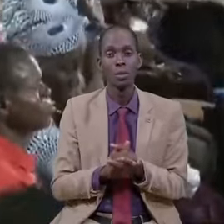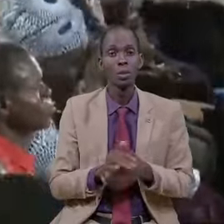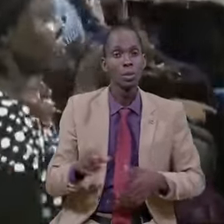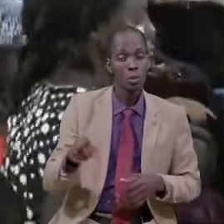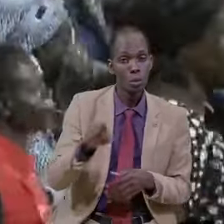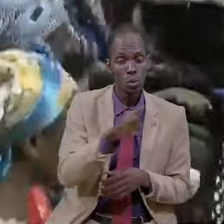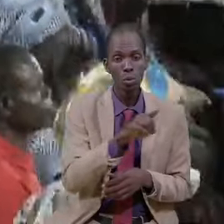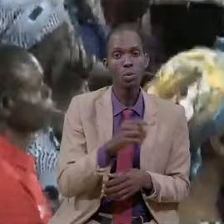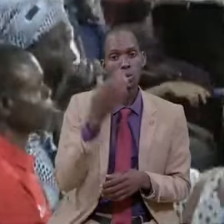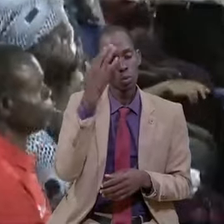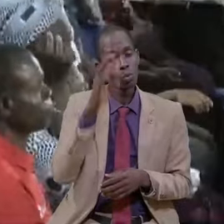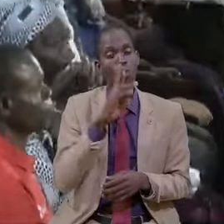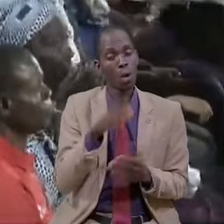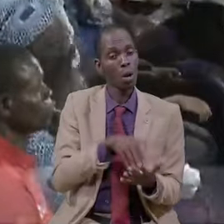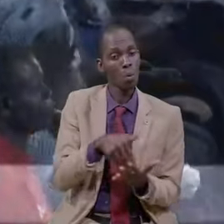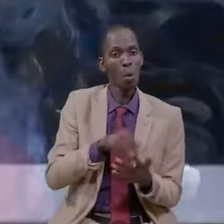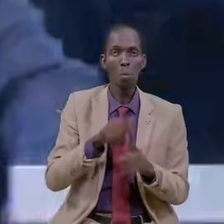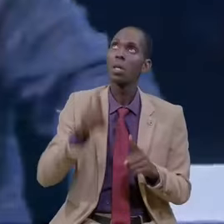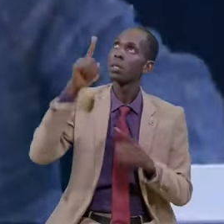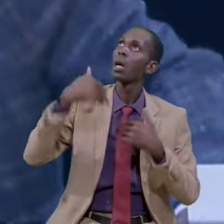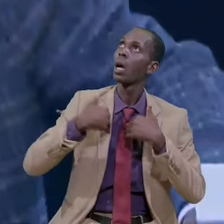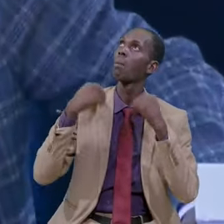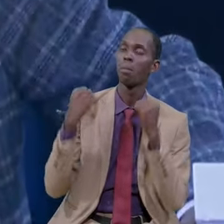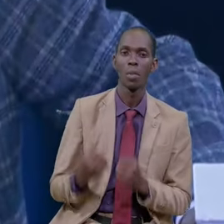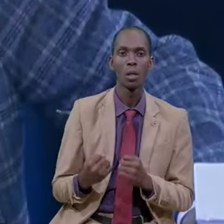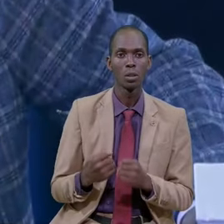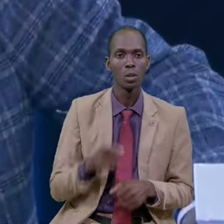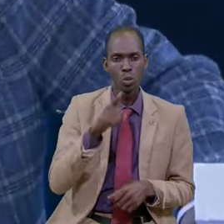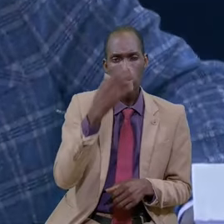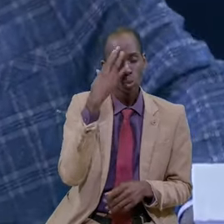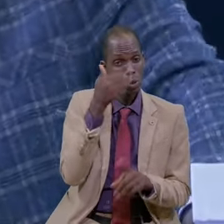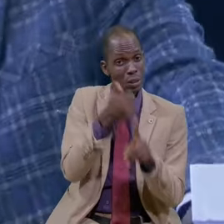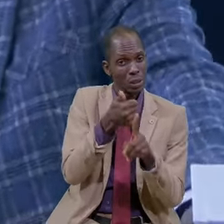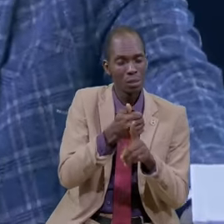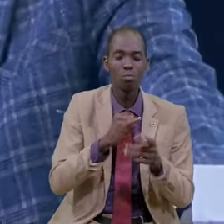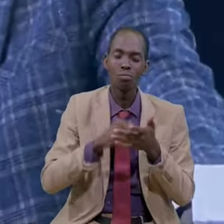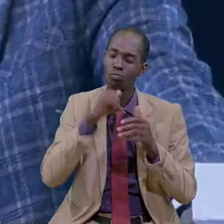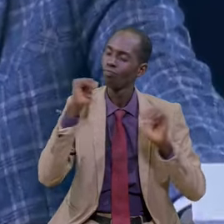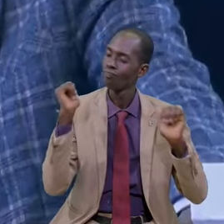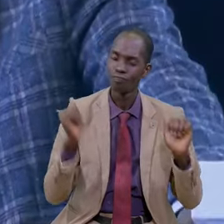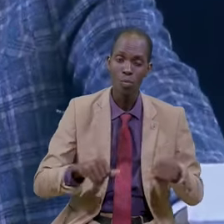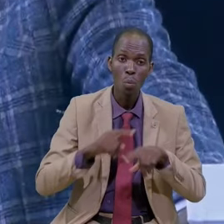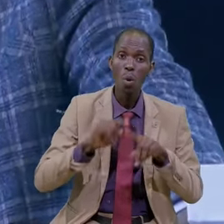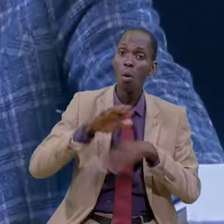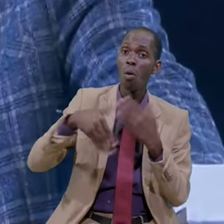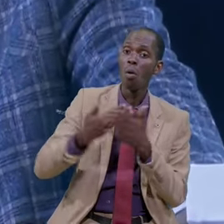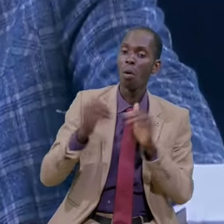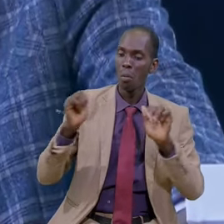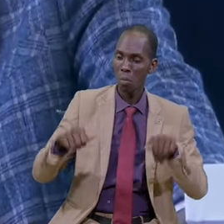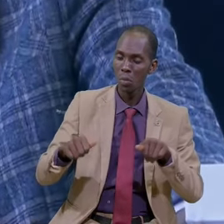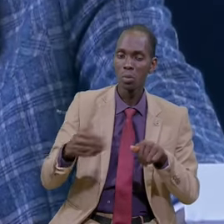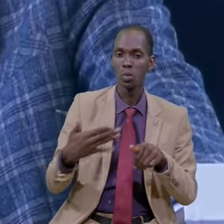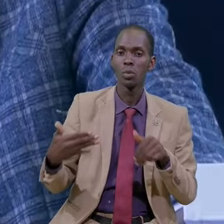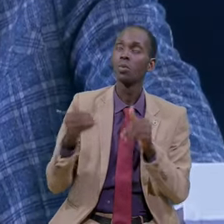is powerful it's impossible for you you but all things are possible with